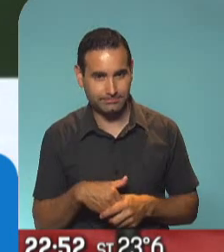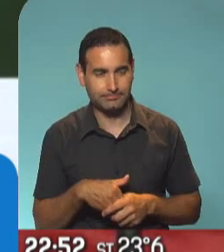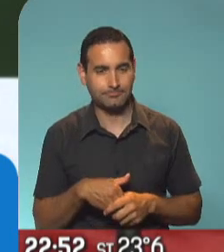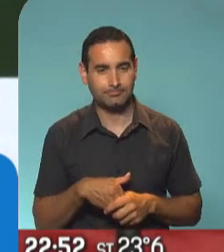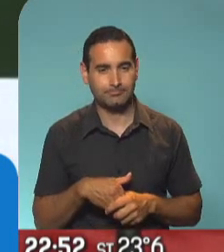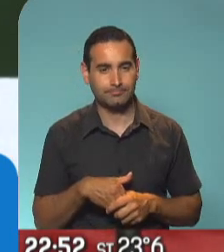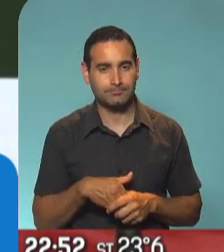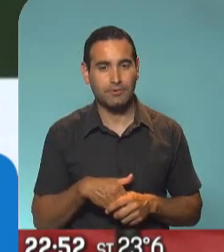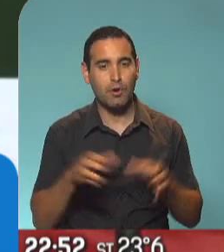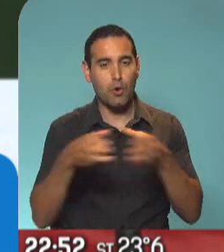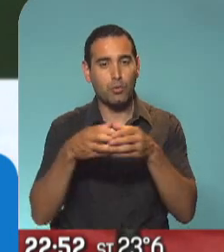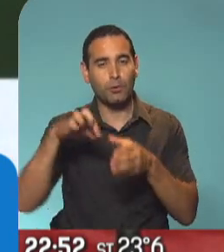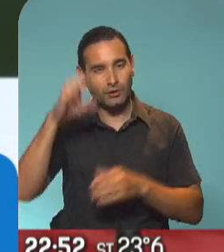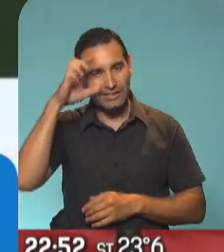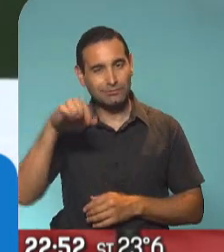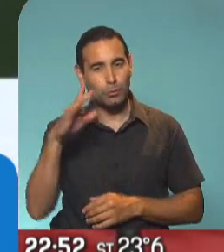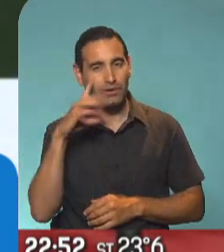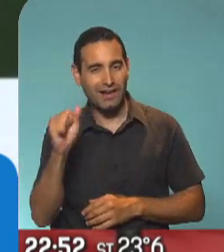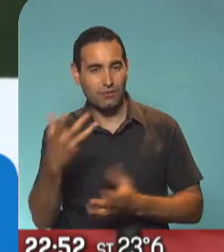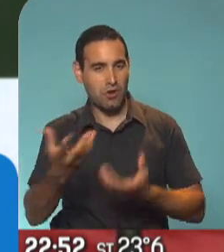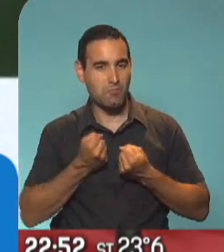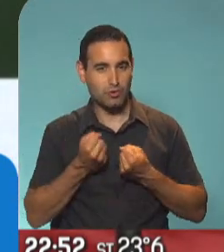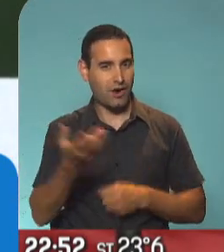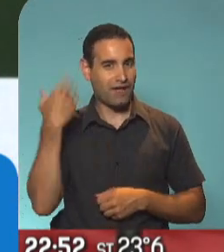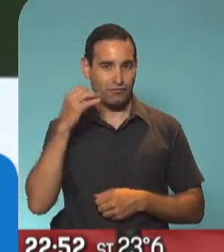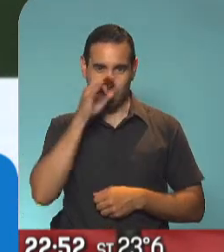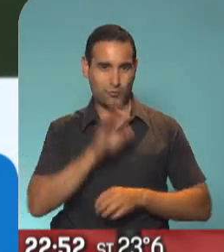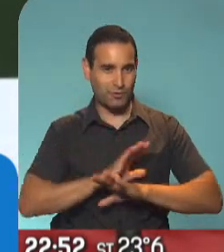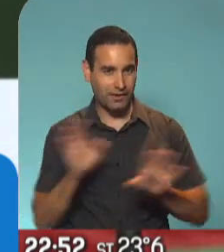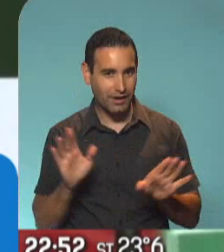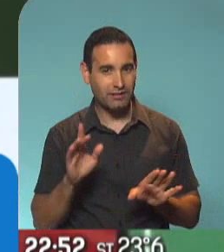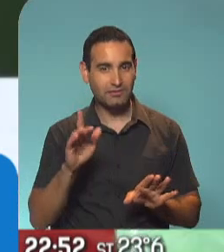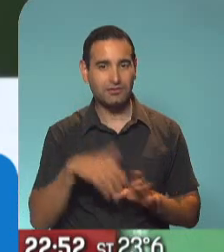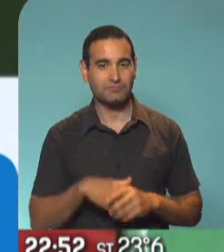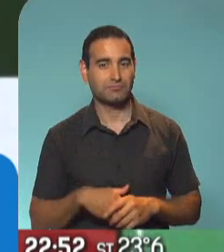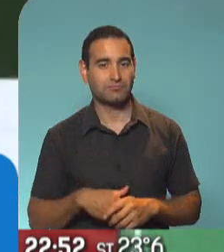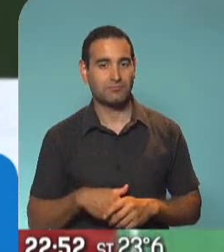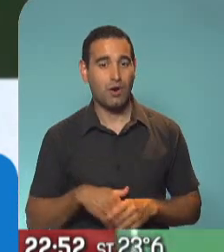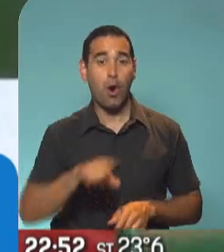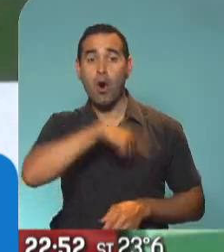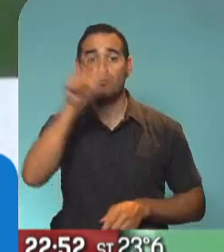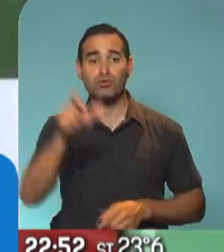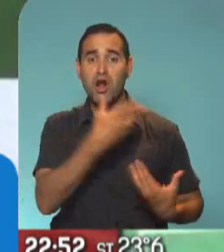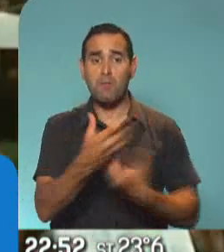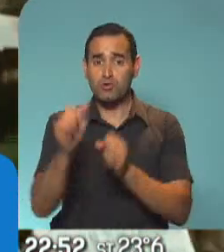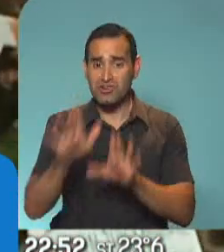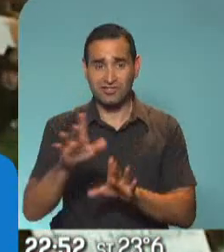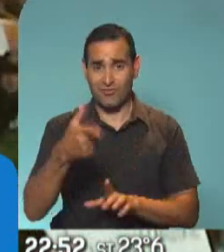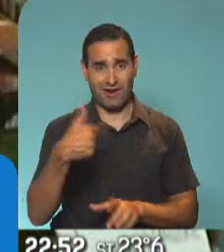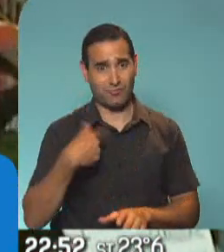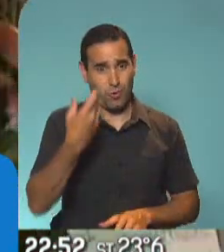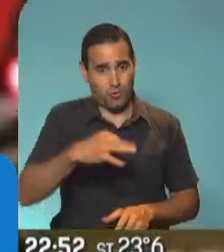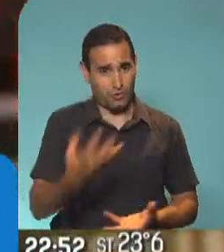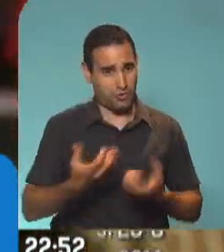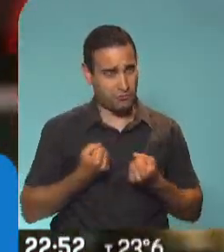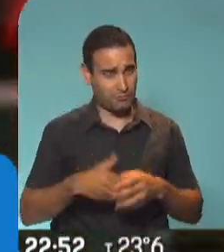tremendous support in the Republican Party like we've never had before. Nobody's ever had this kind of support.